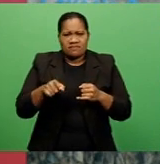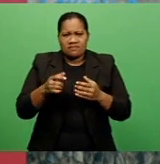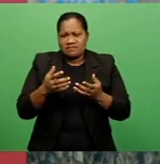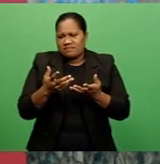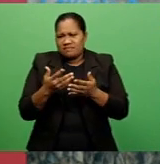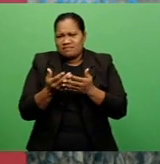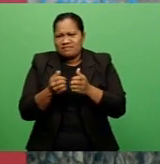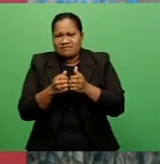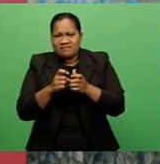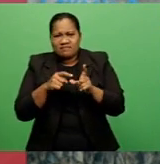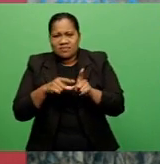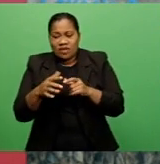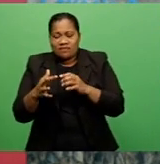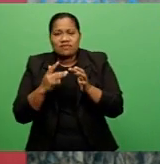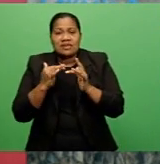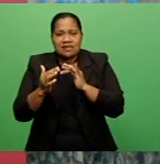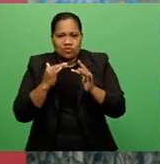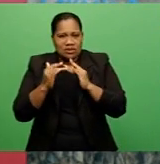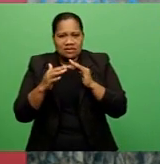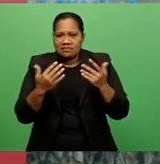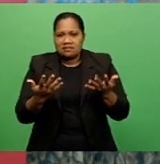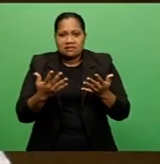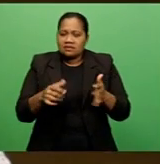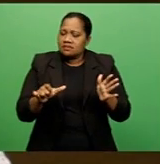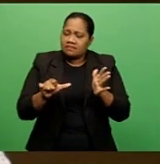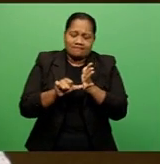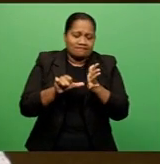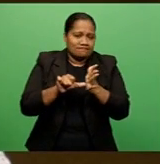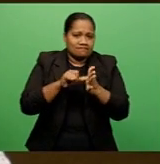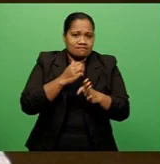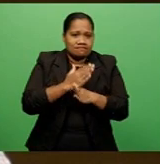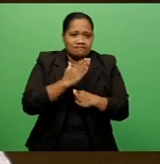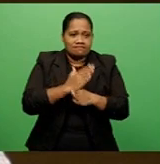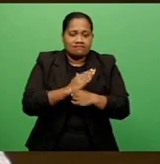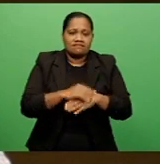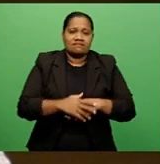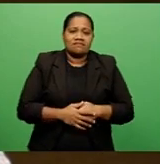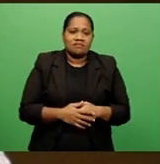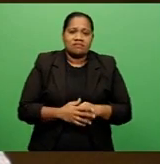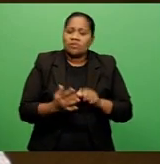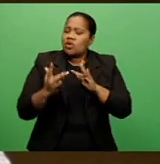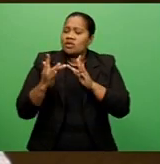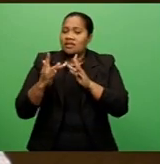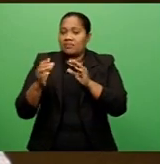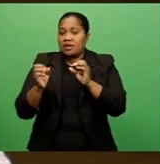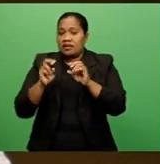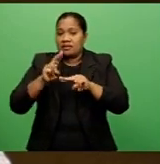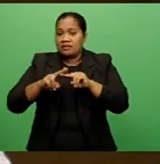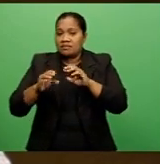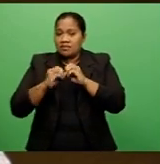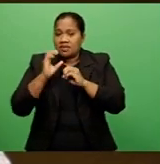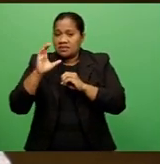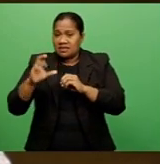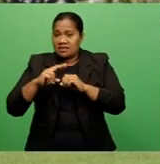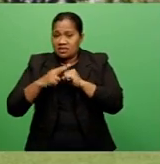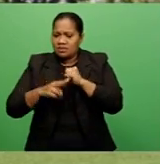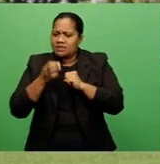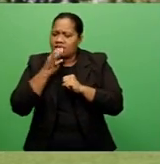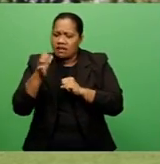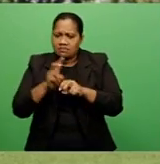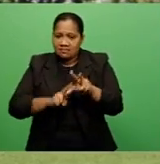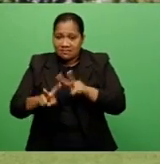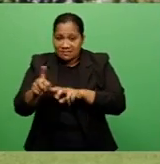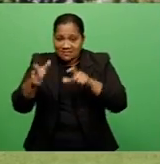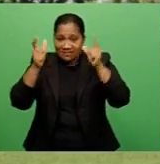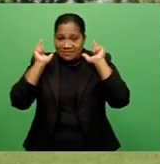effort and extremely hard work. When contacted by FBC News, the ousted Vice-Chancellor Professor